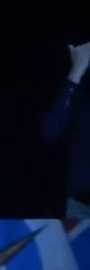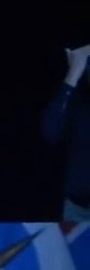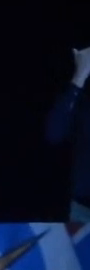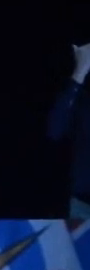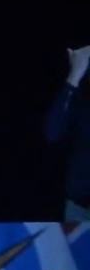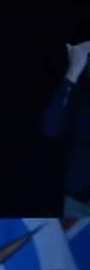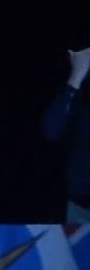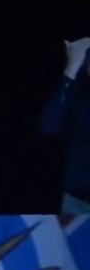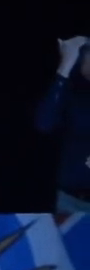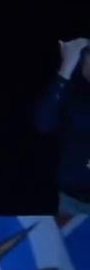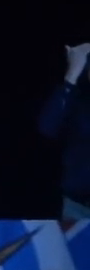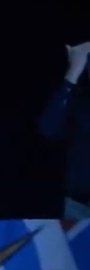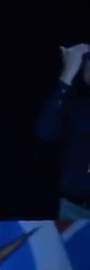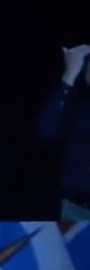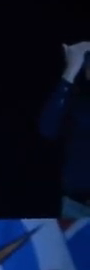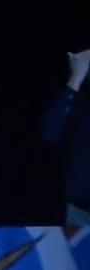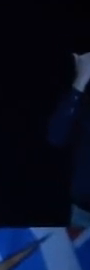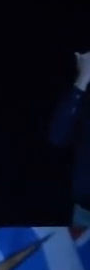Multiply that by